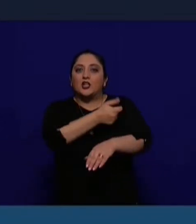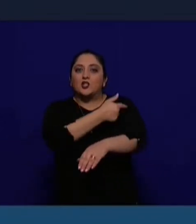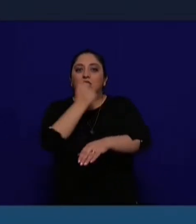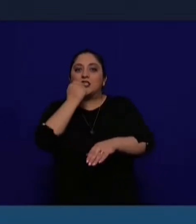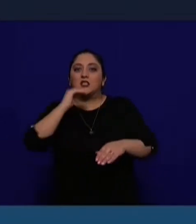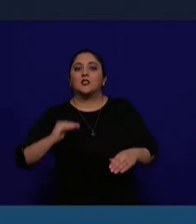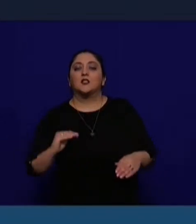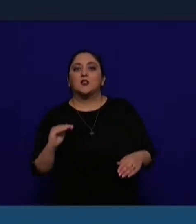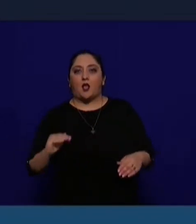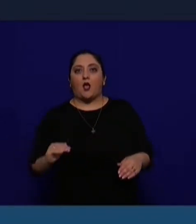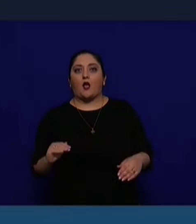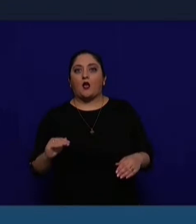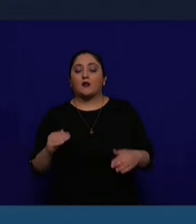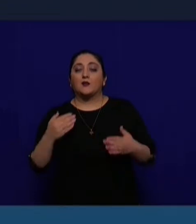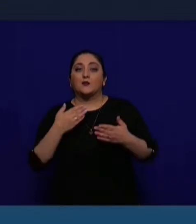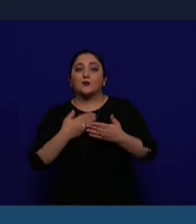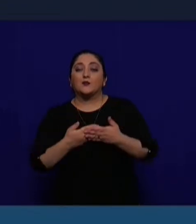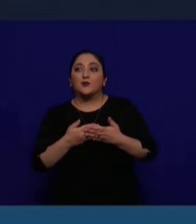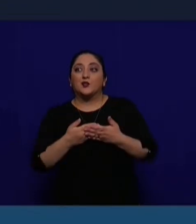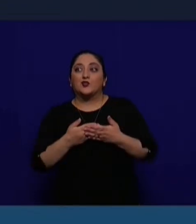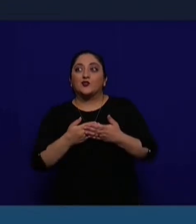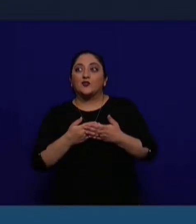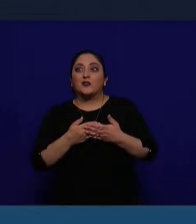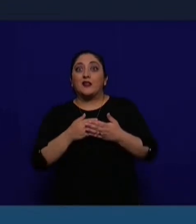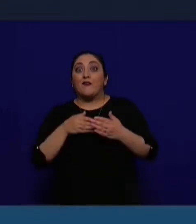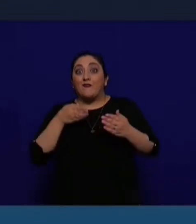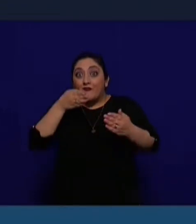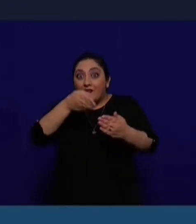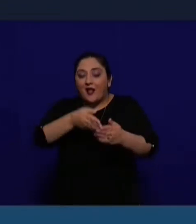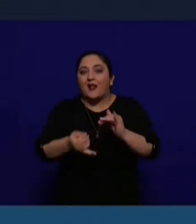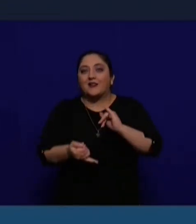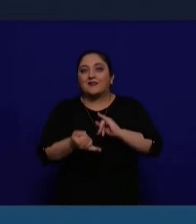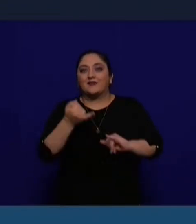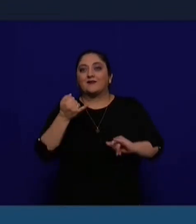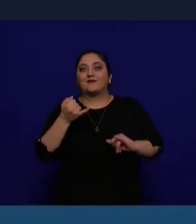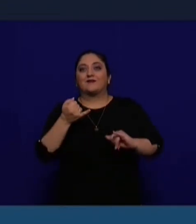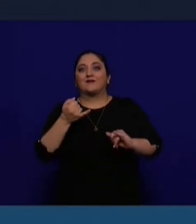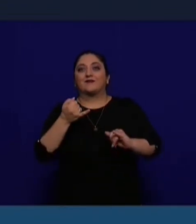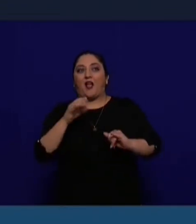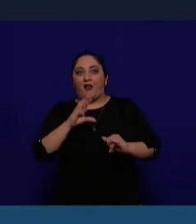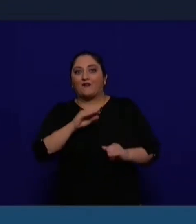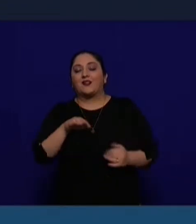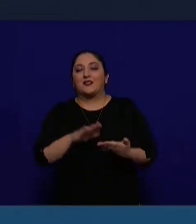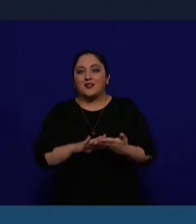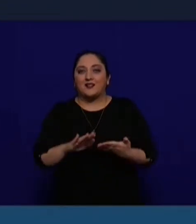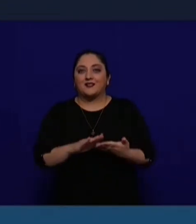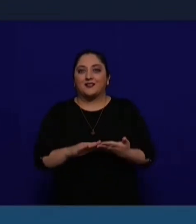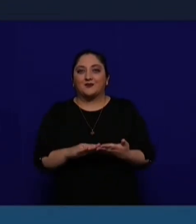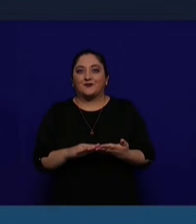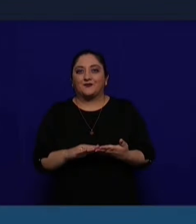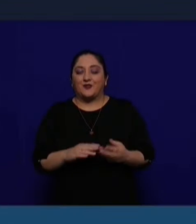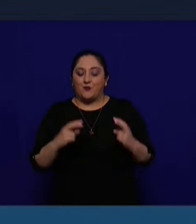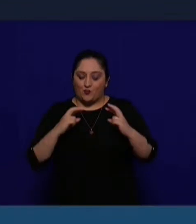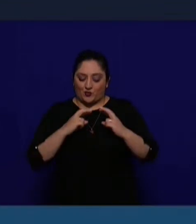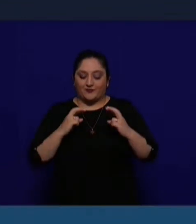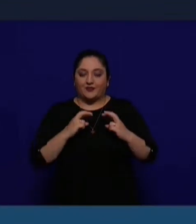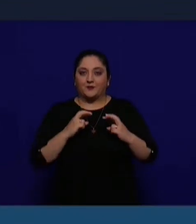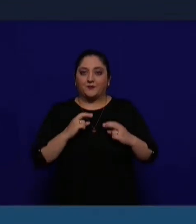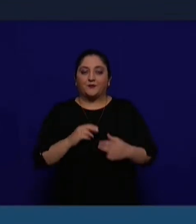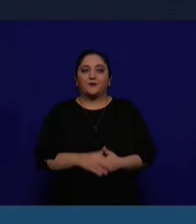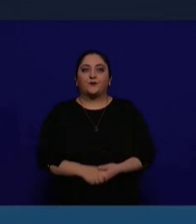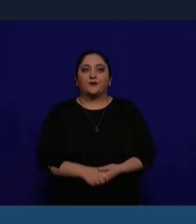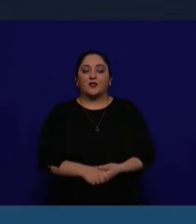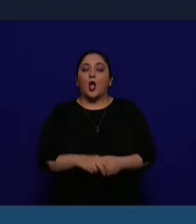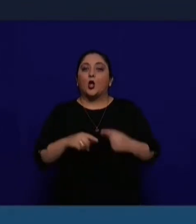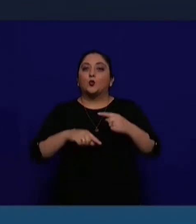imbagħad tibda tkun qed tressaq qrib lejn il-herd immunity. Fuq il-mwiet, bħalma nafu għandna